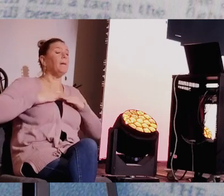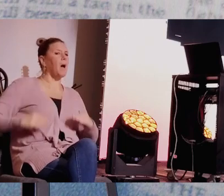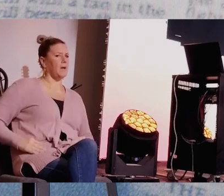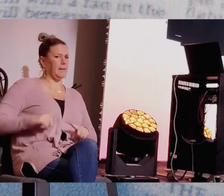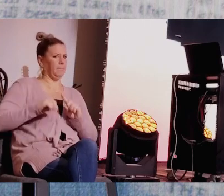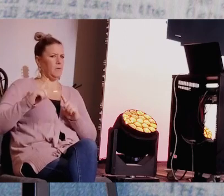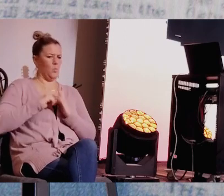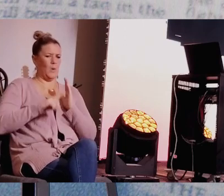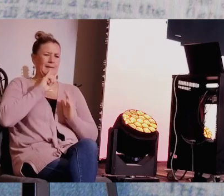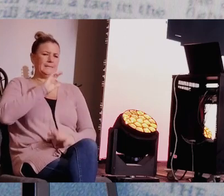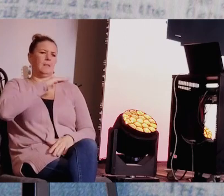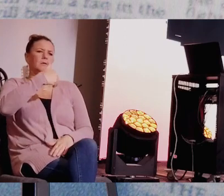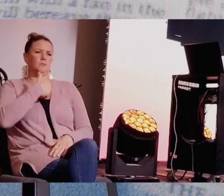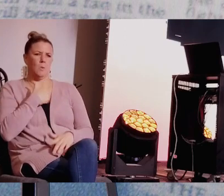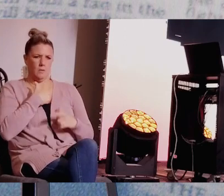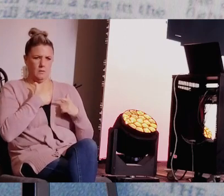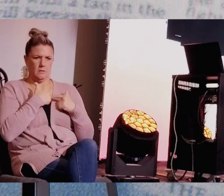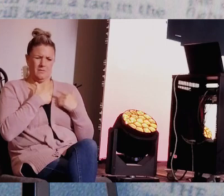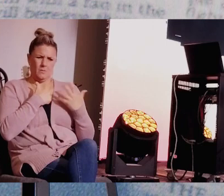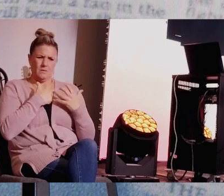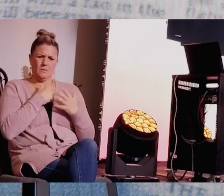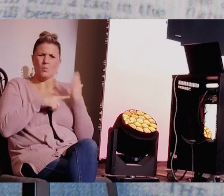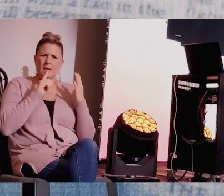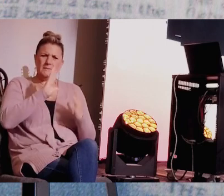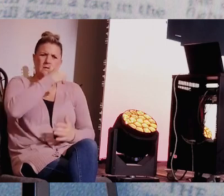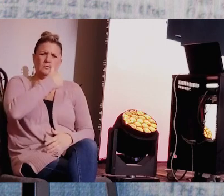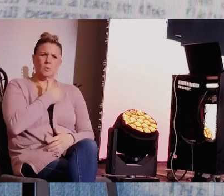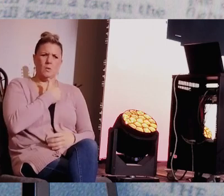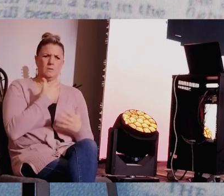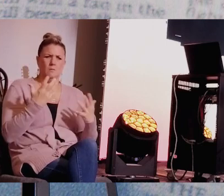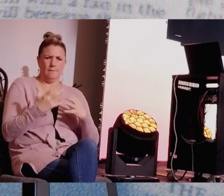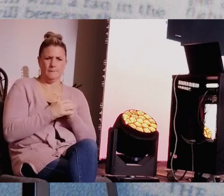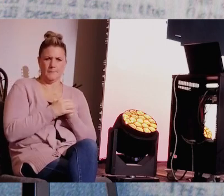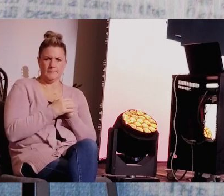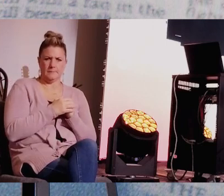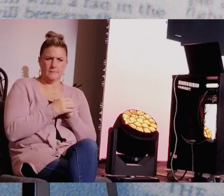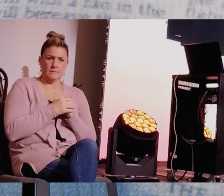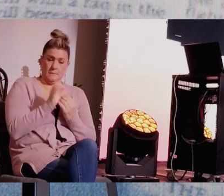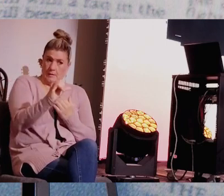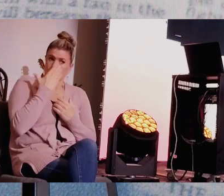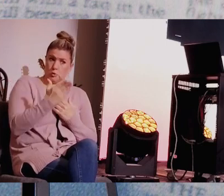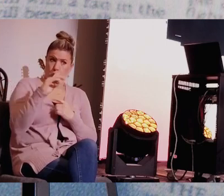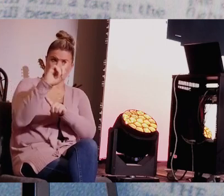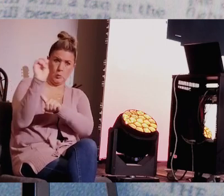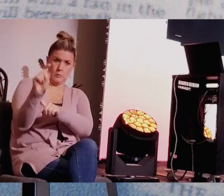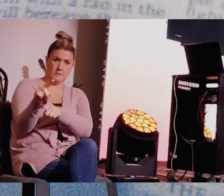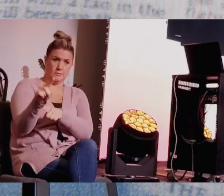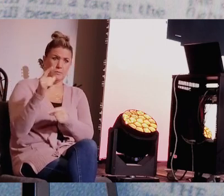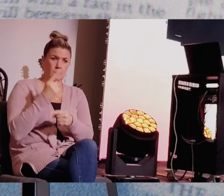quite what is the soul. Do you know what the soul is? Right? It's a good question mark around